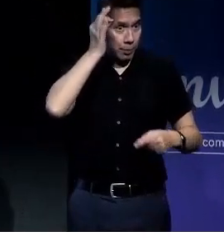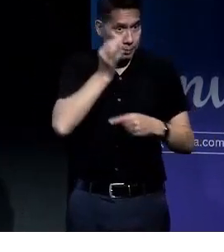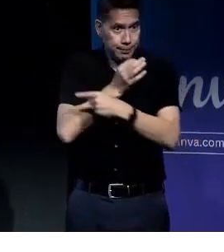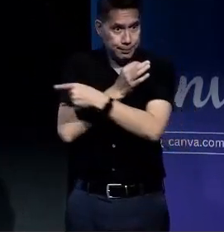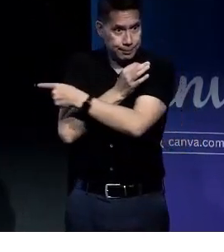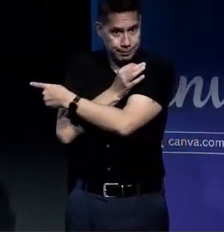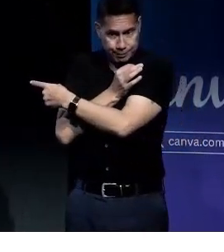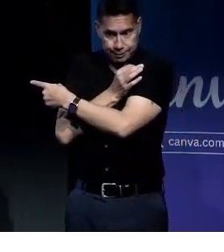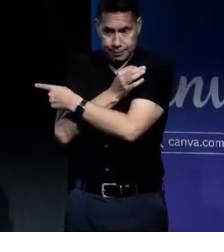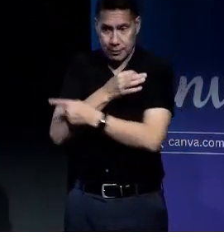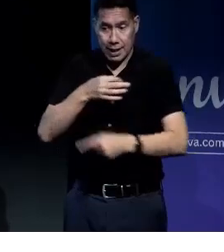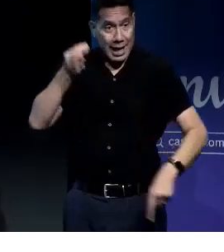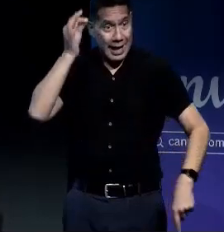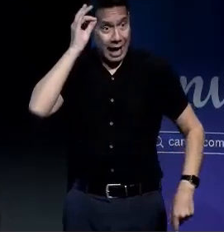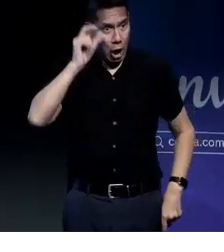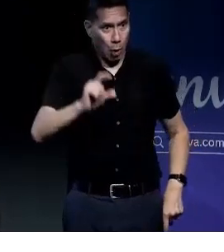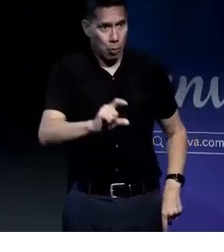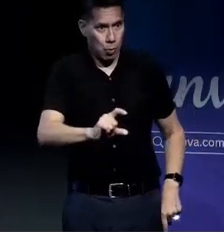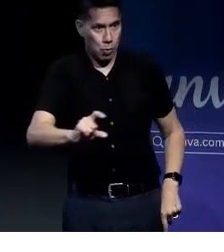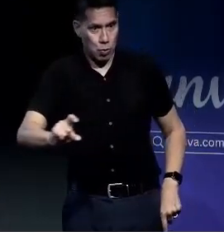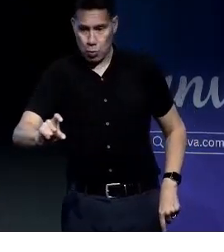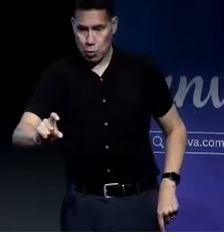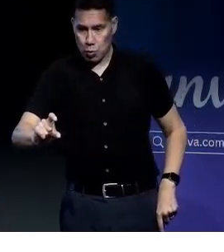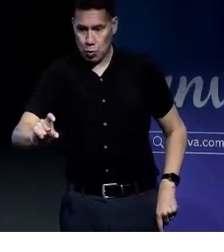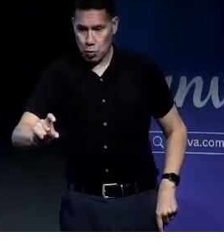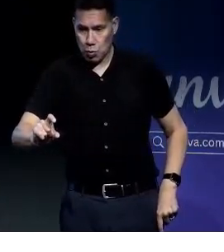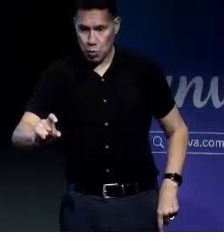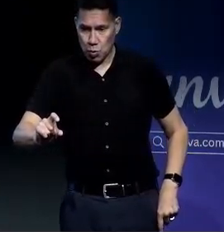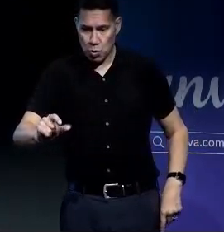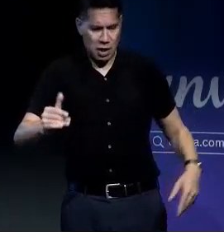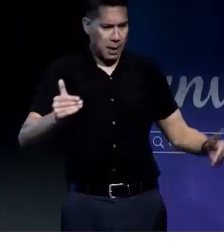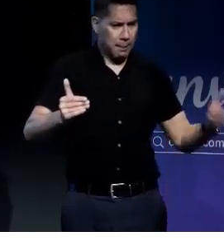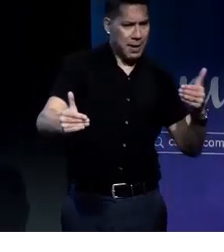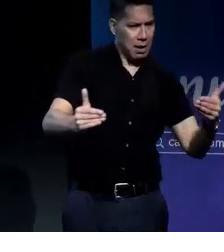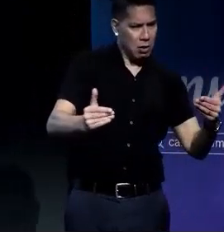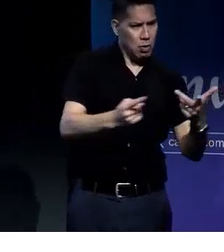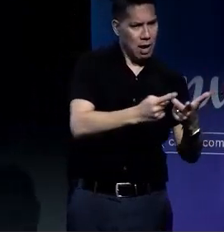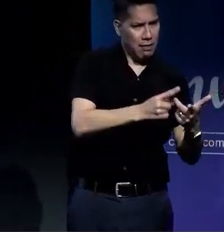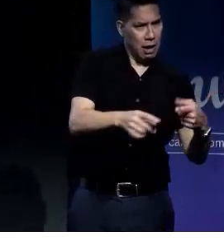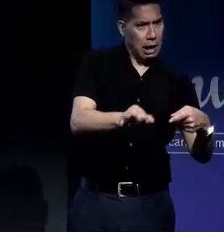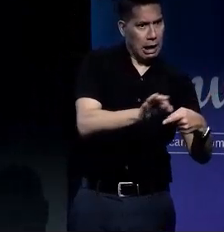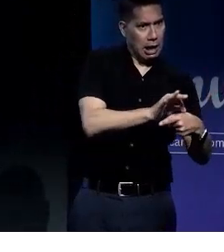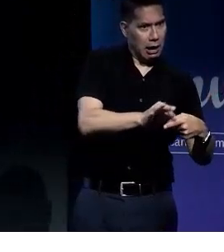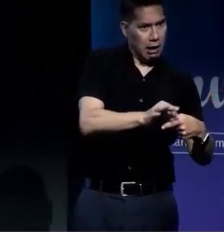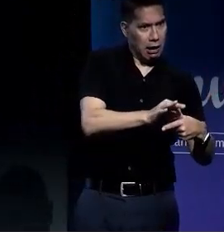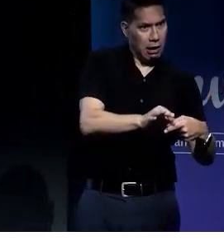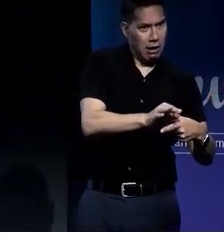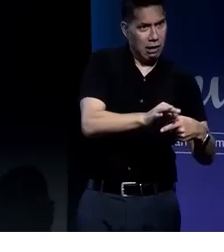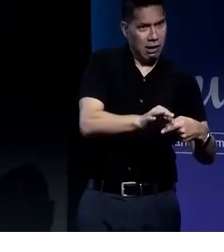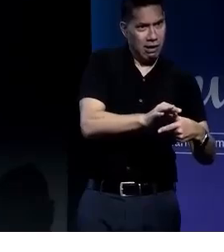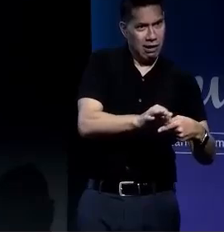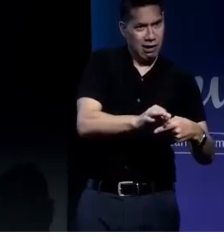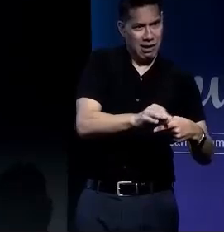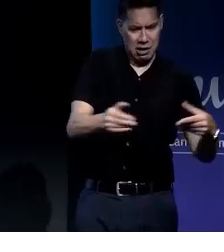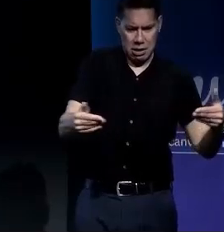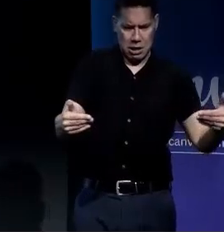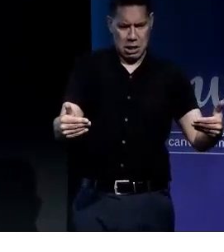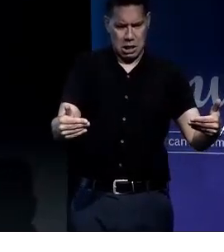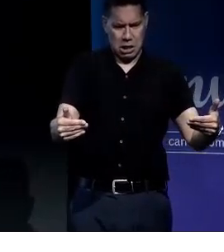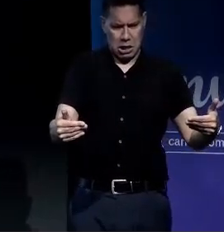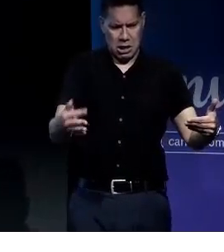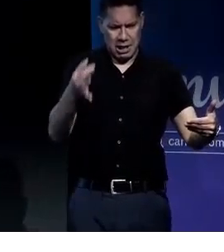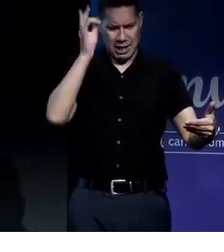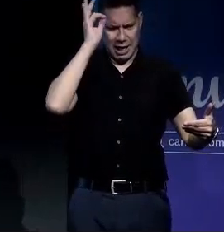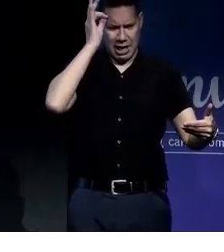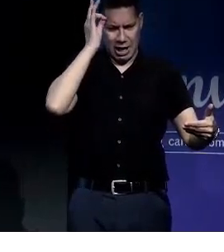example. A yellow, in comparison to other colours at the same part of the scale, is always going